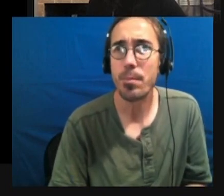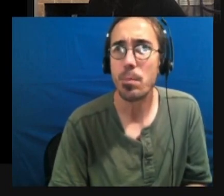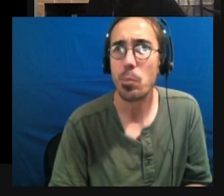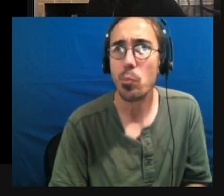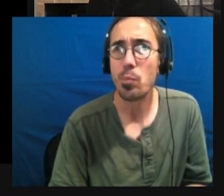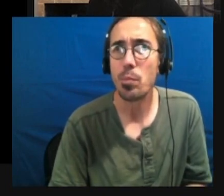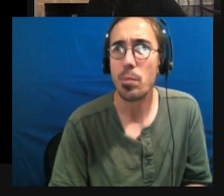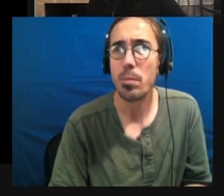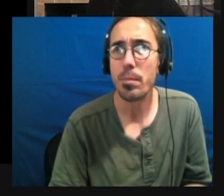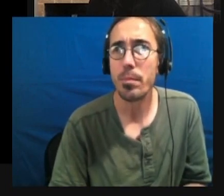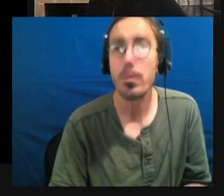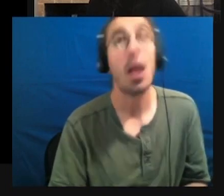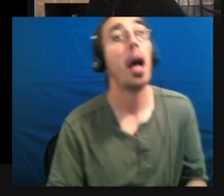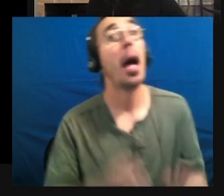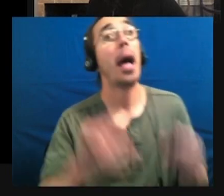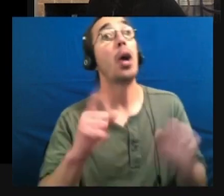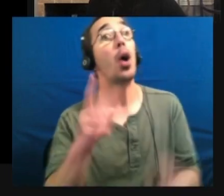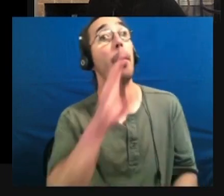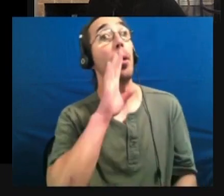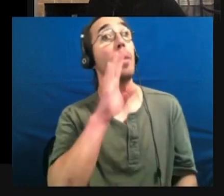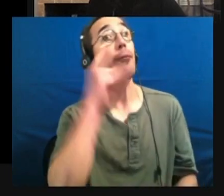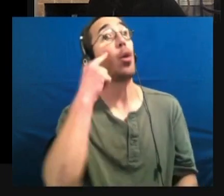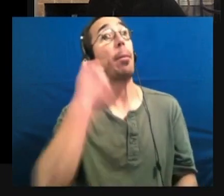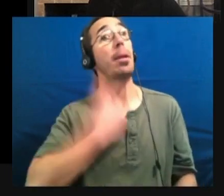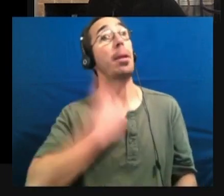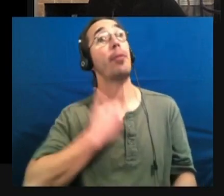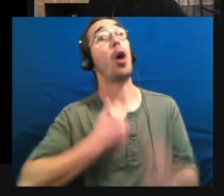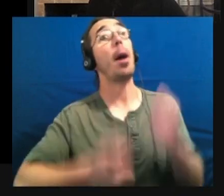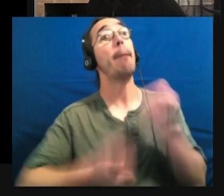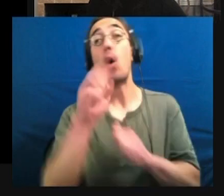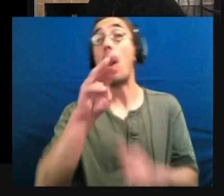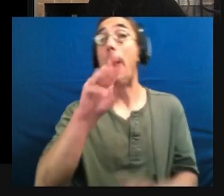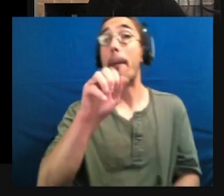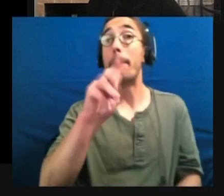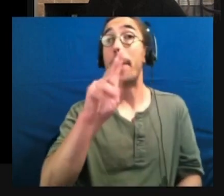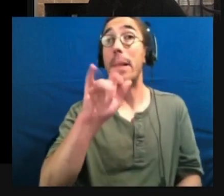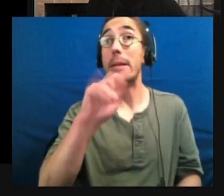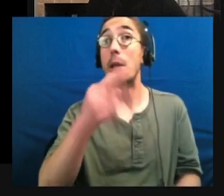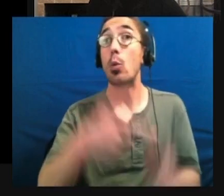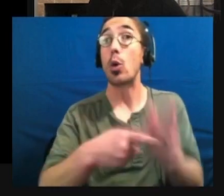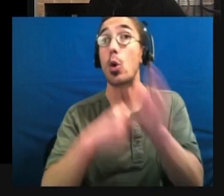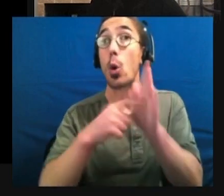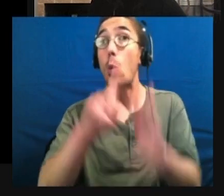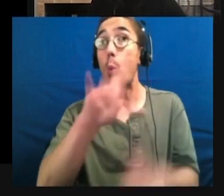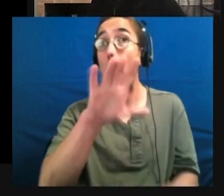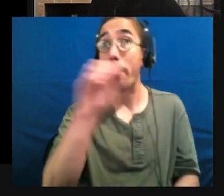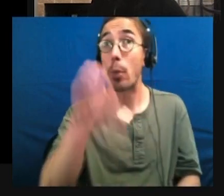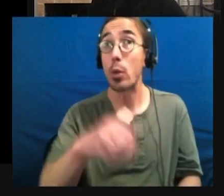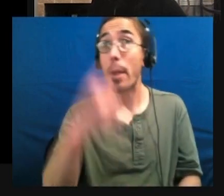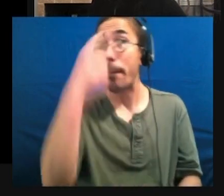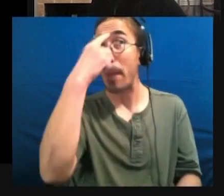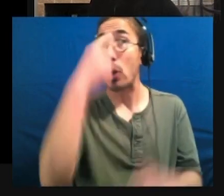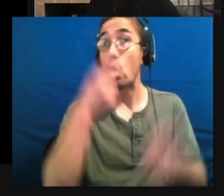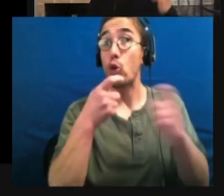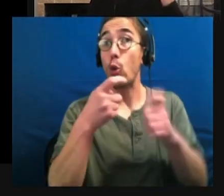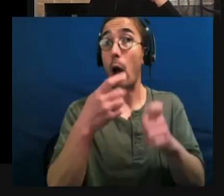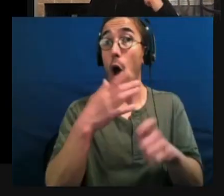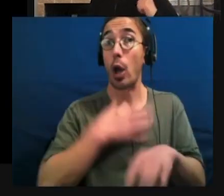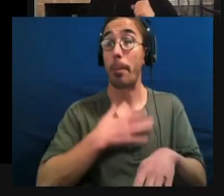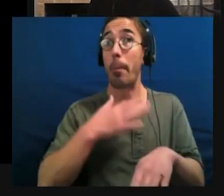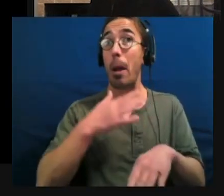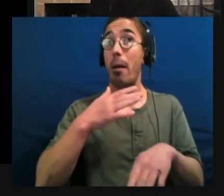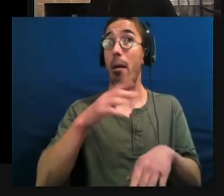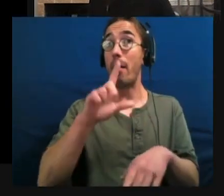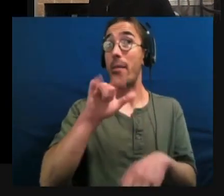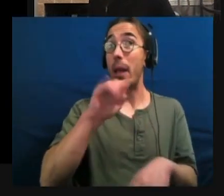I can only speak for myself. Most of the masking I did required 100% mental control over my limbs, lots of silence, or